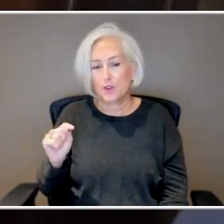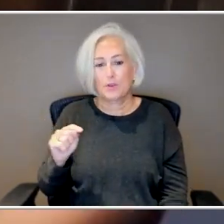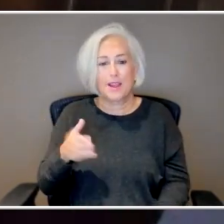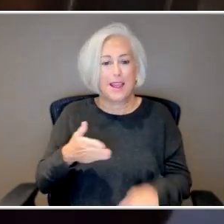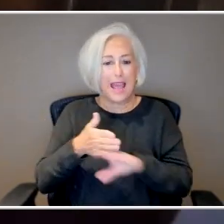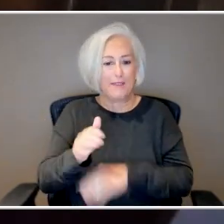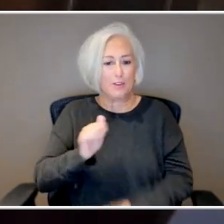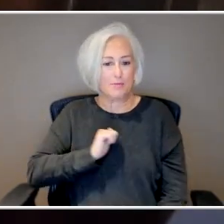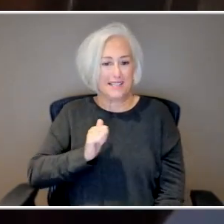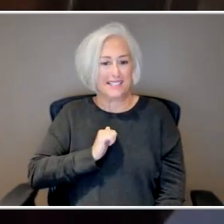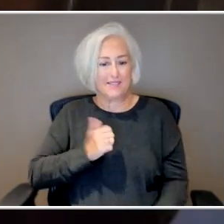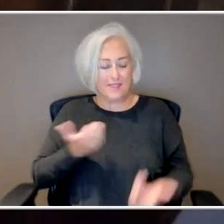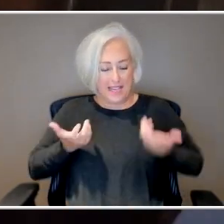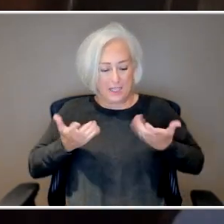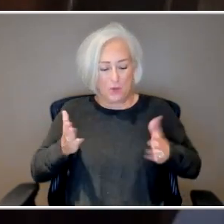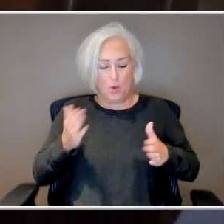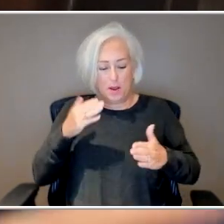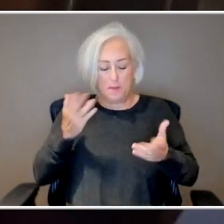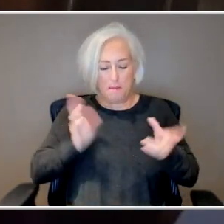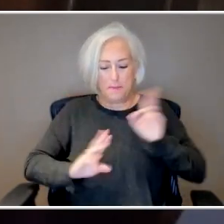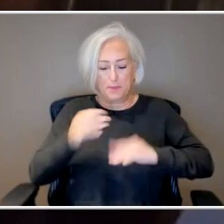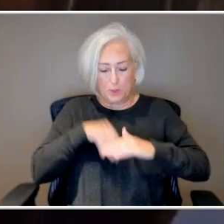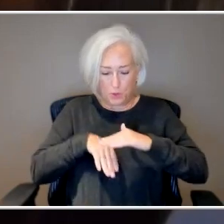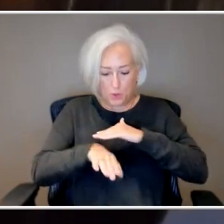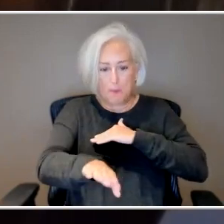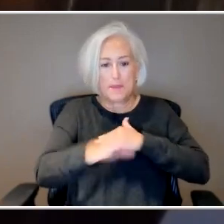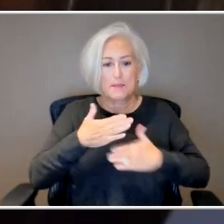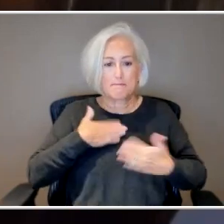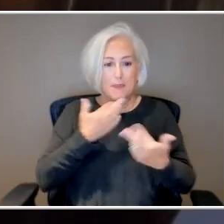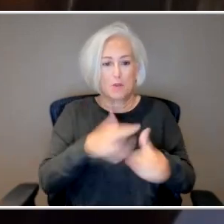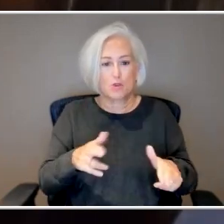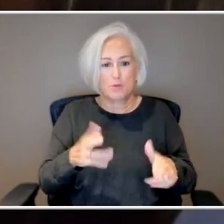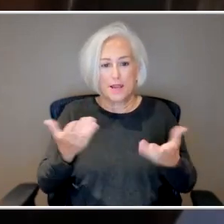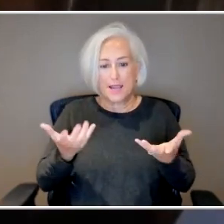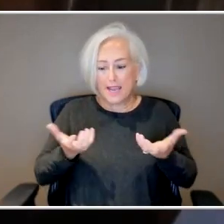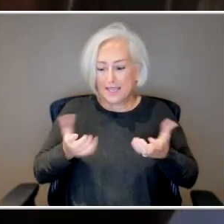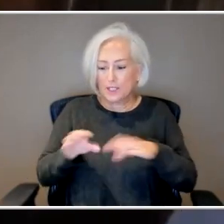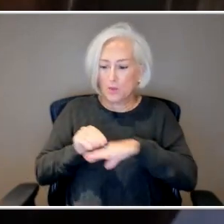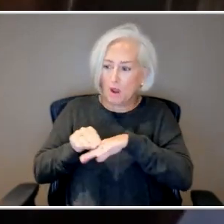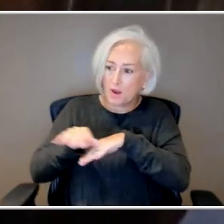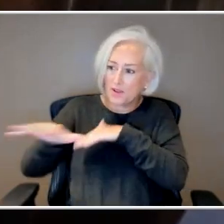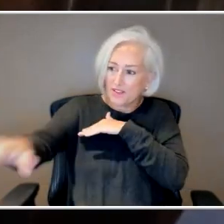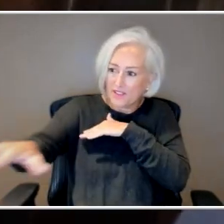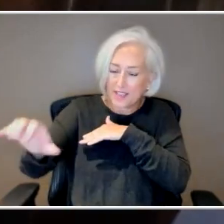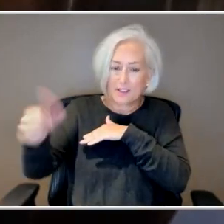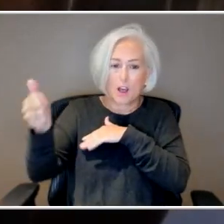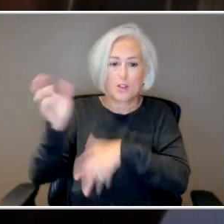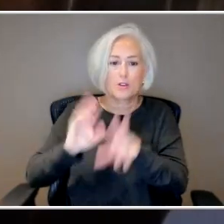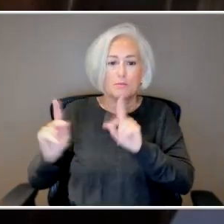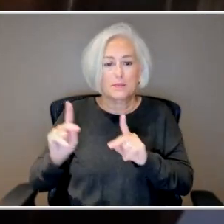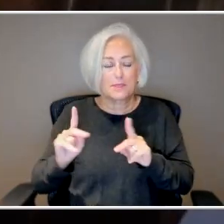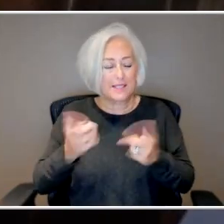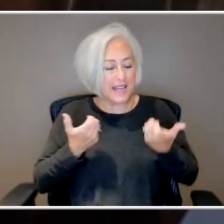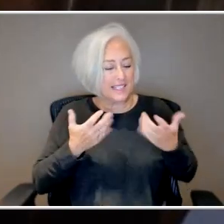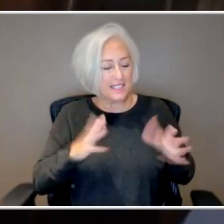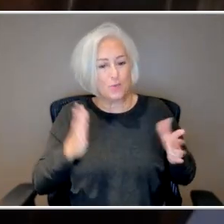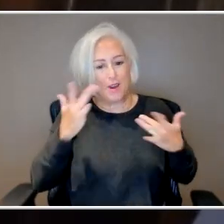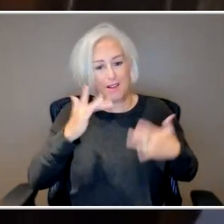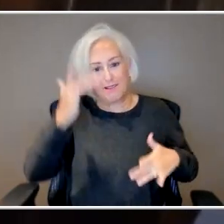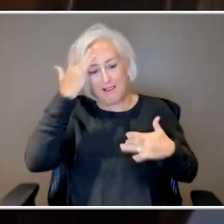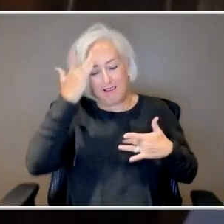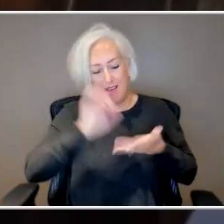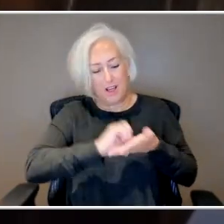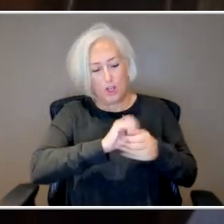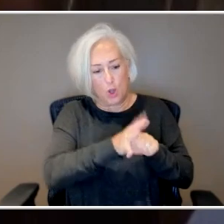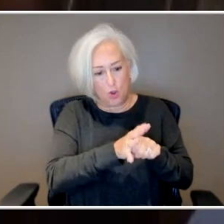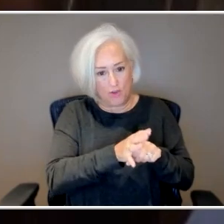didn't want people in the room. I didn't want to get anybody infected. I didn't want to get COVID. I was so sick. And then I